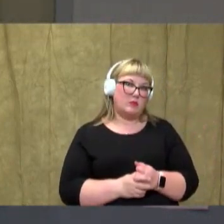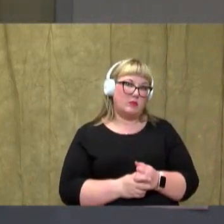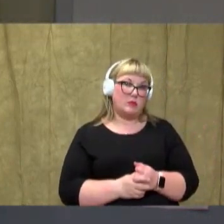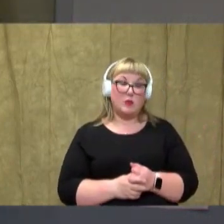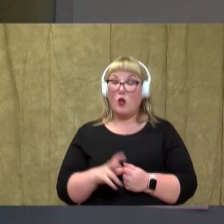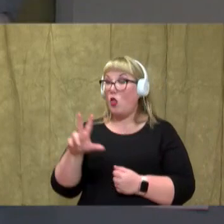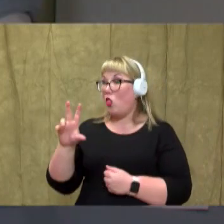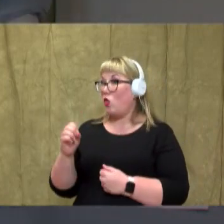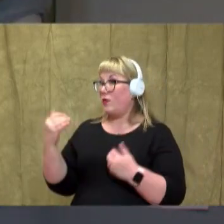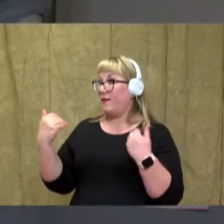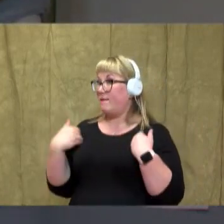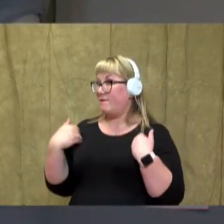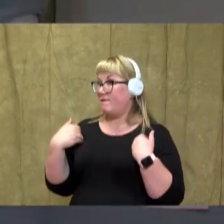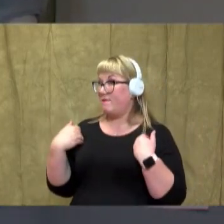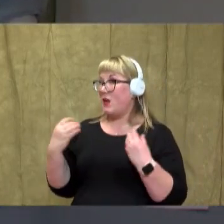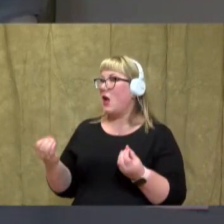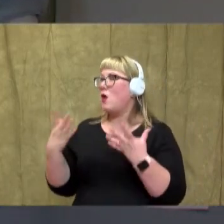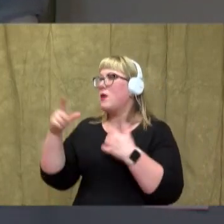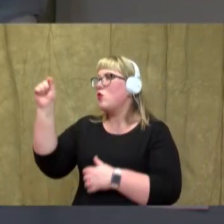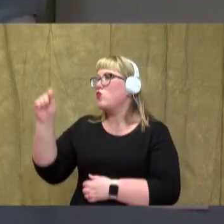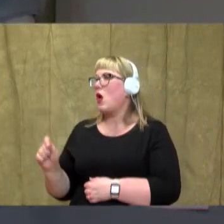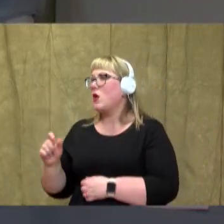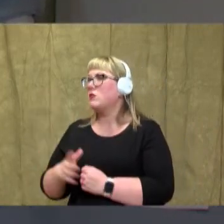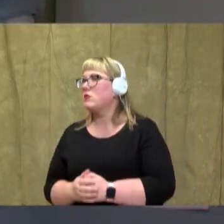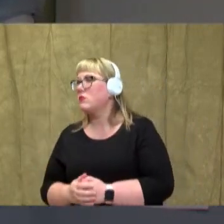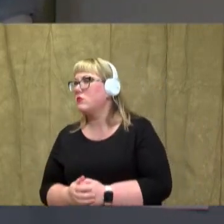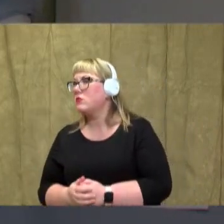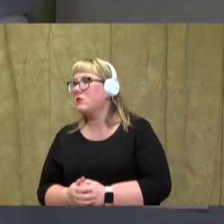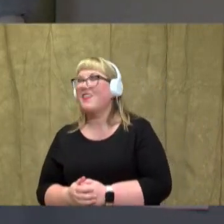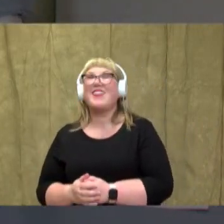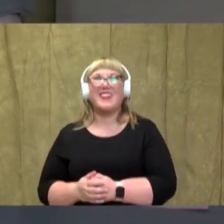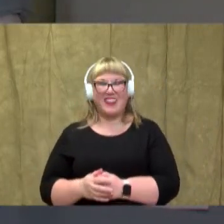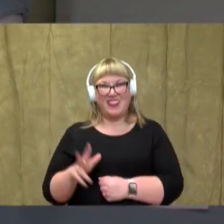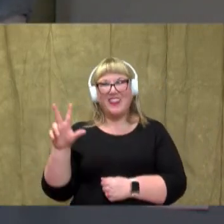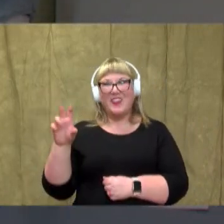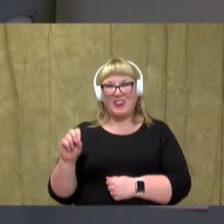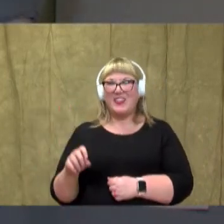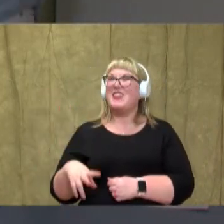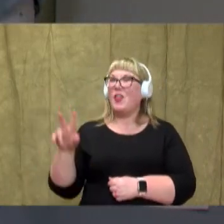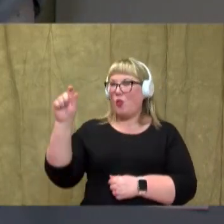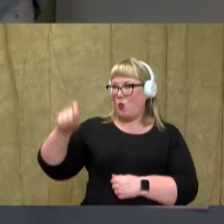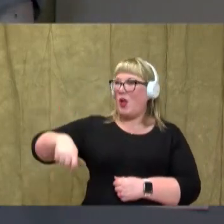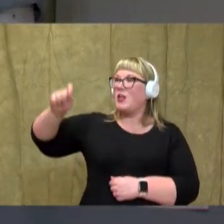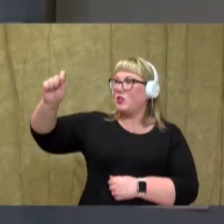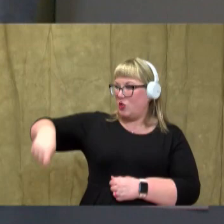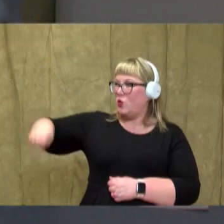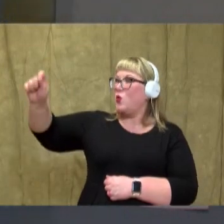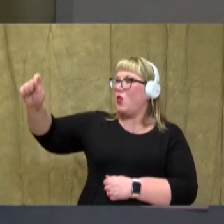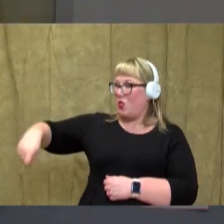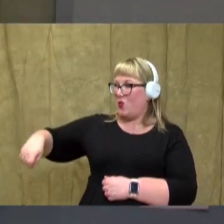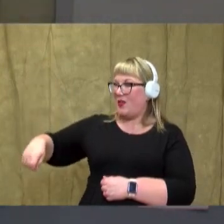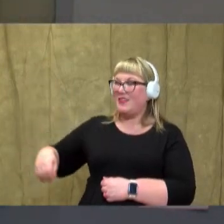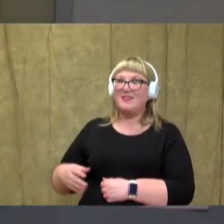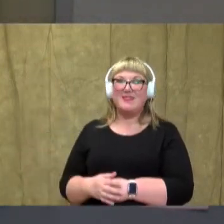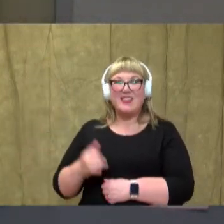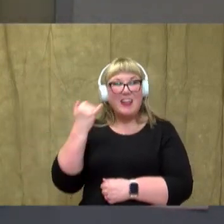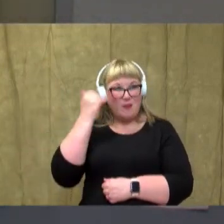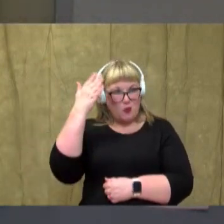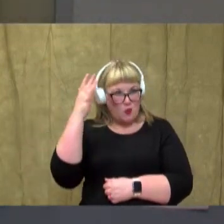And for 30, how many rods will you have? If you put 3, kiss your